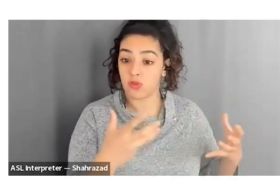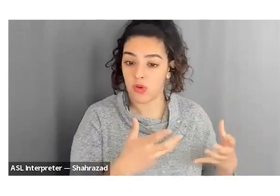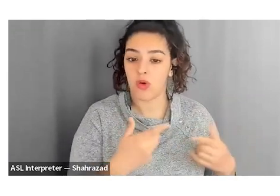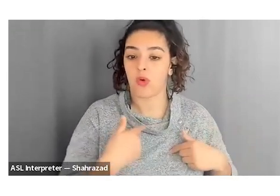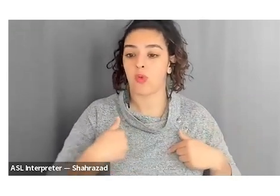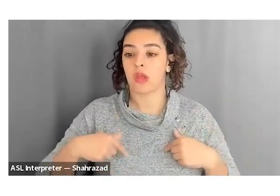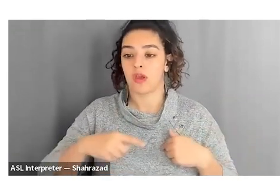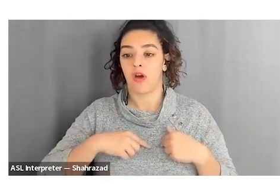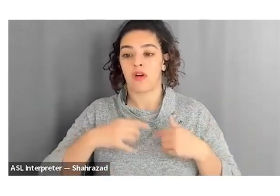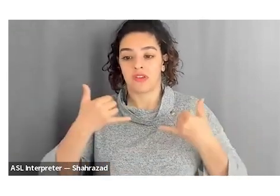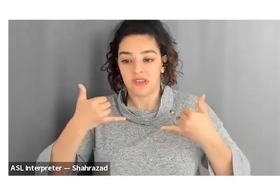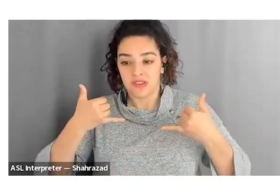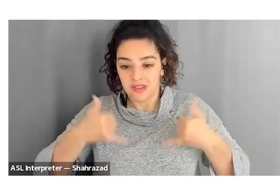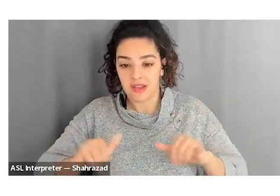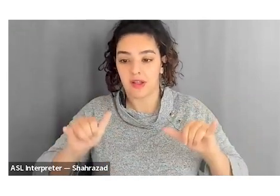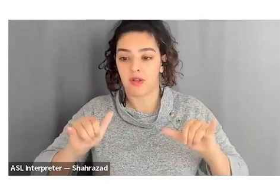complete people.